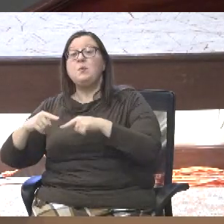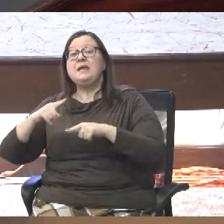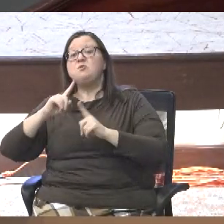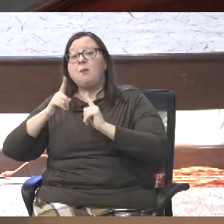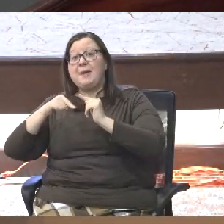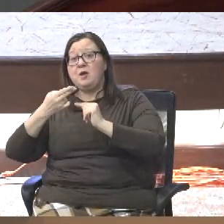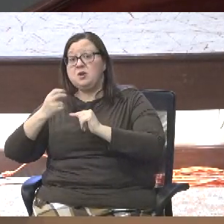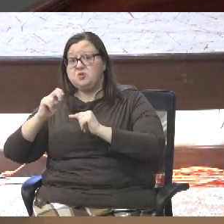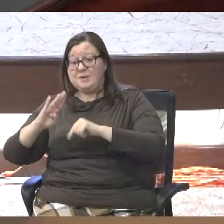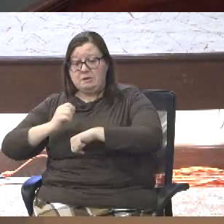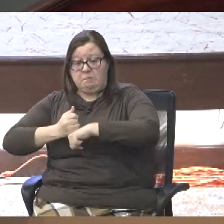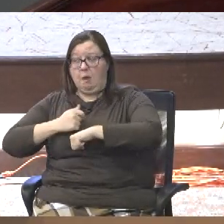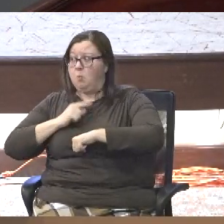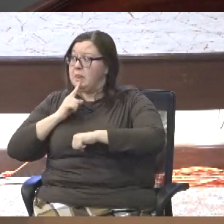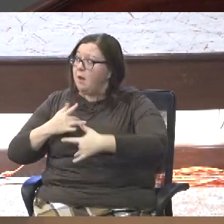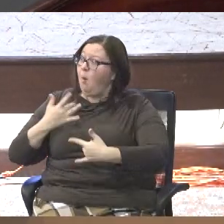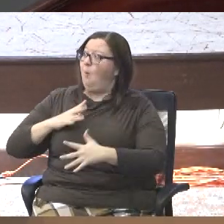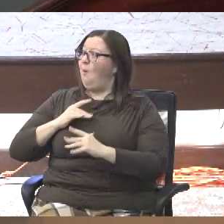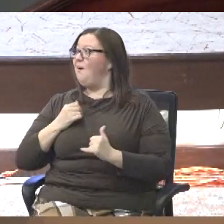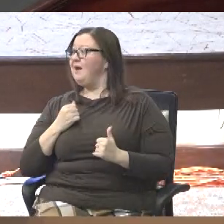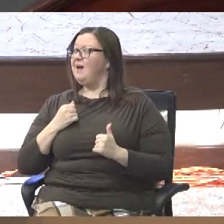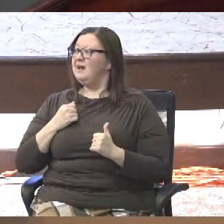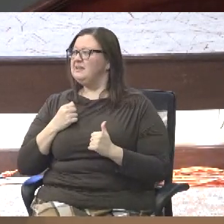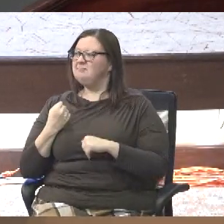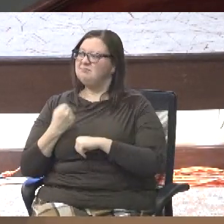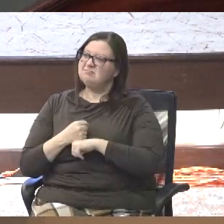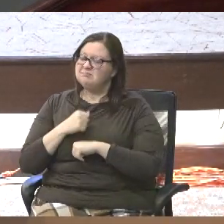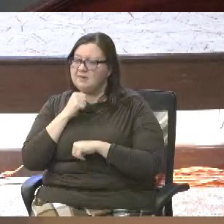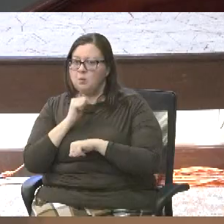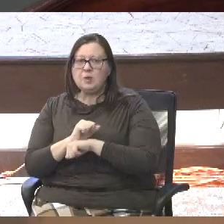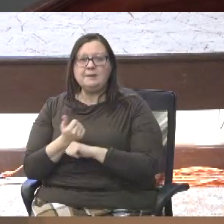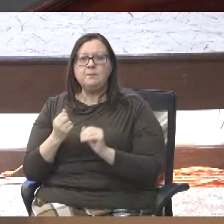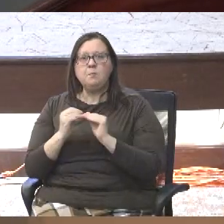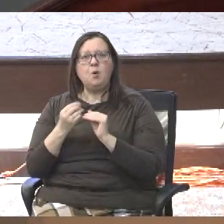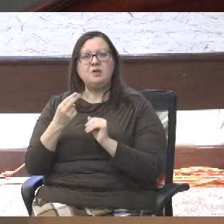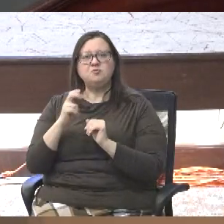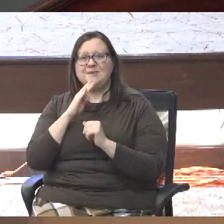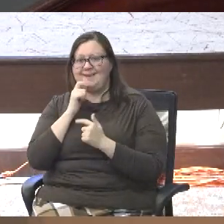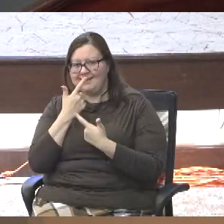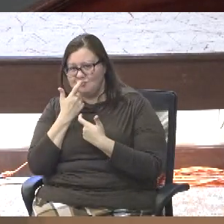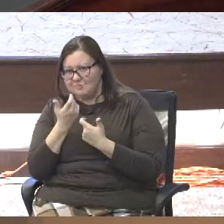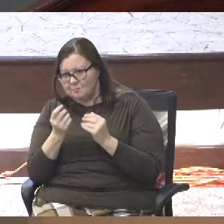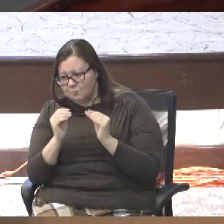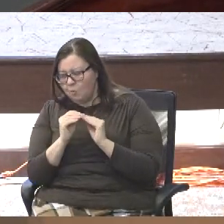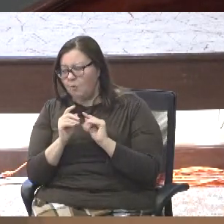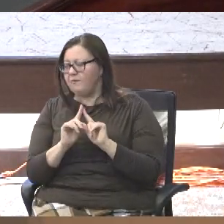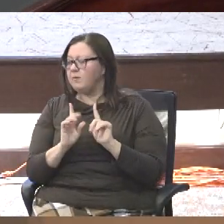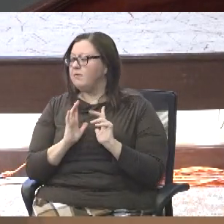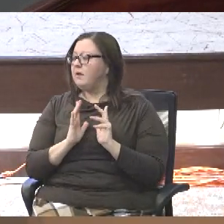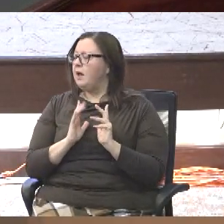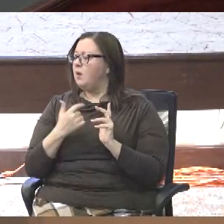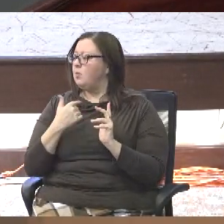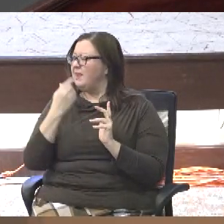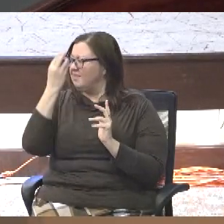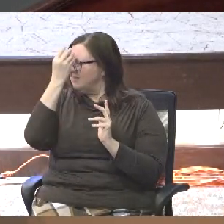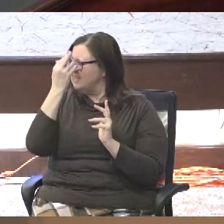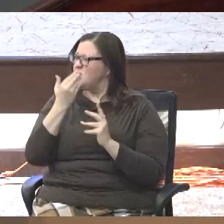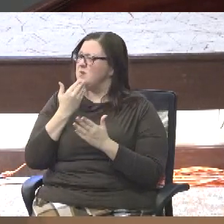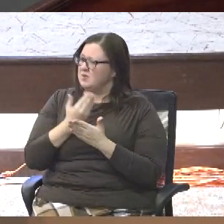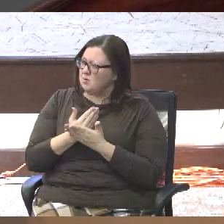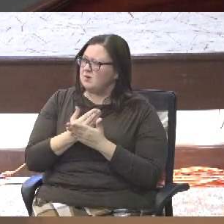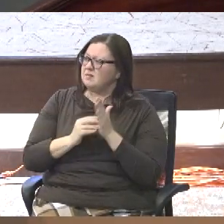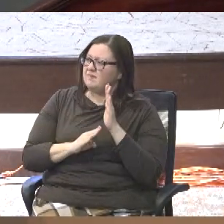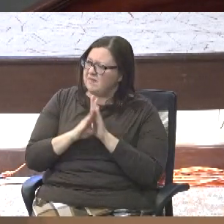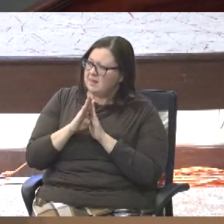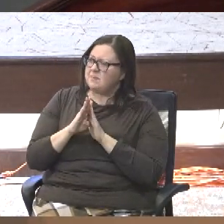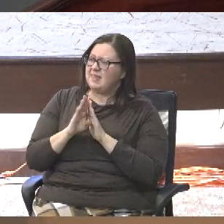in right here, and that was a really exciting project that unfortunately it seems that HEB is no longer interested in. But we still think it's really good